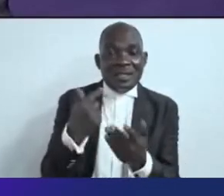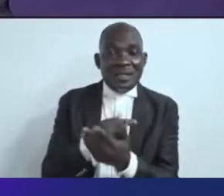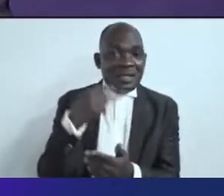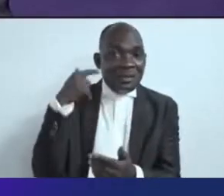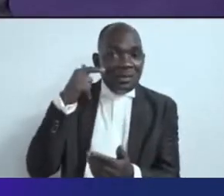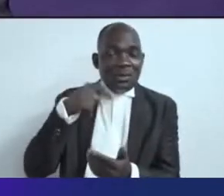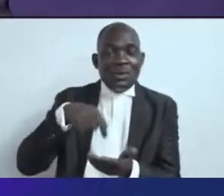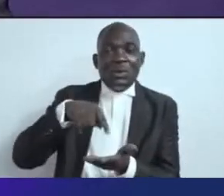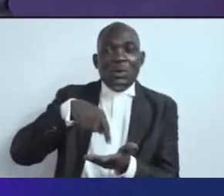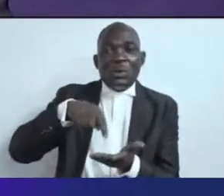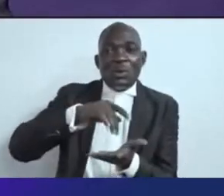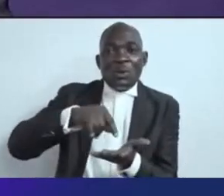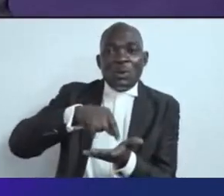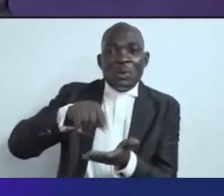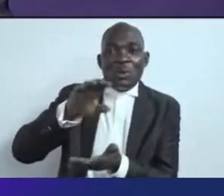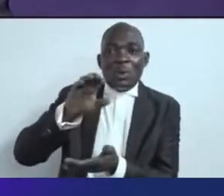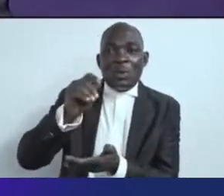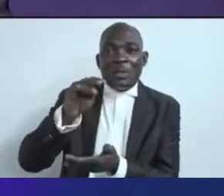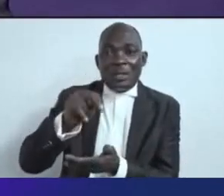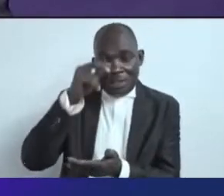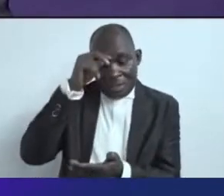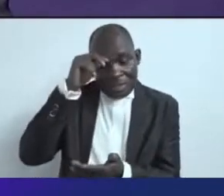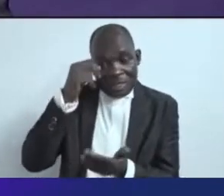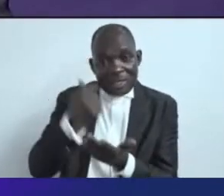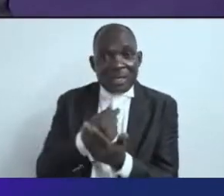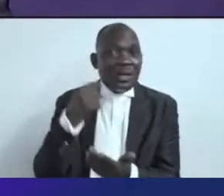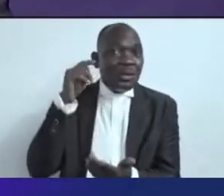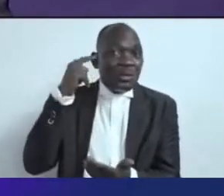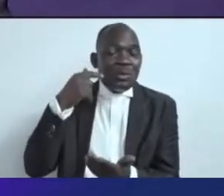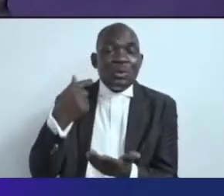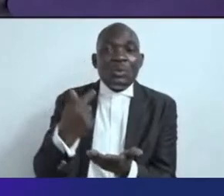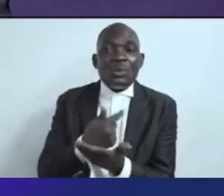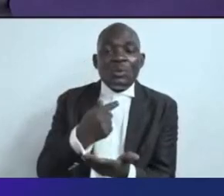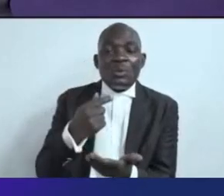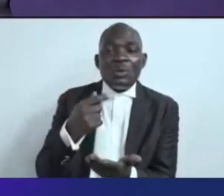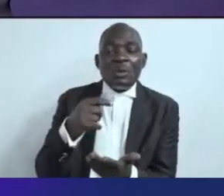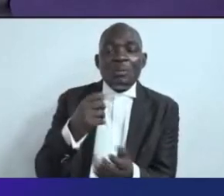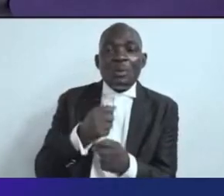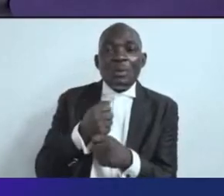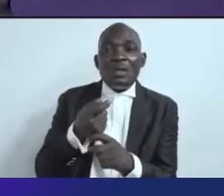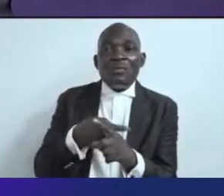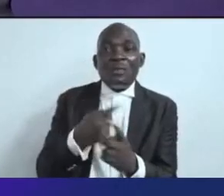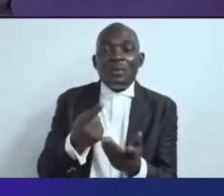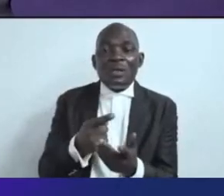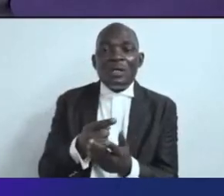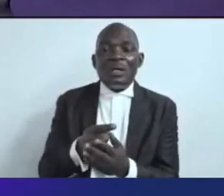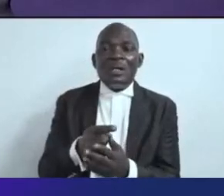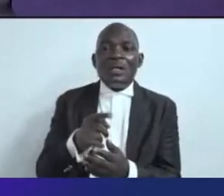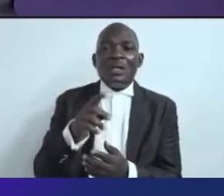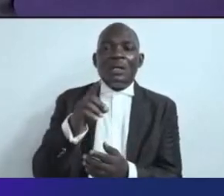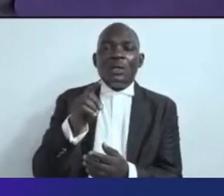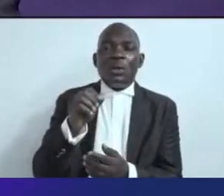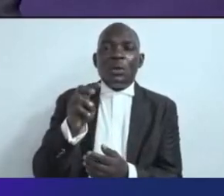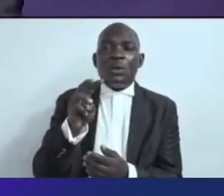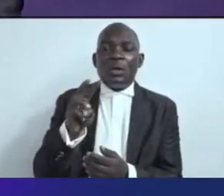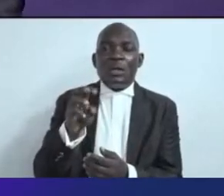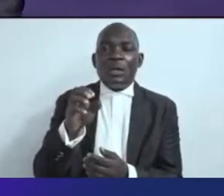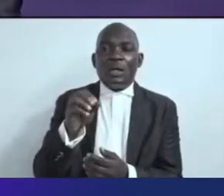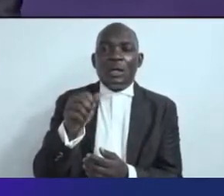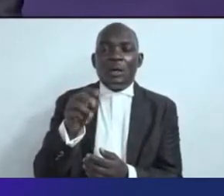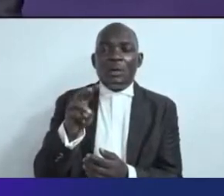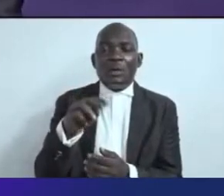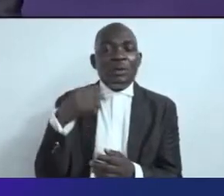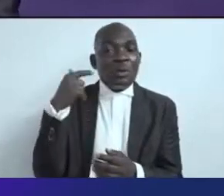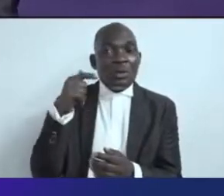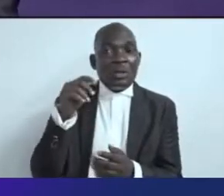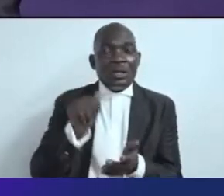coin. The Ghana gold coin is manufactured from Dory gold dug out